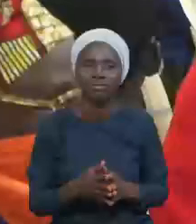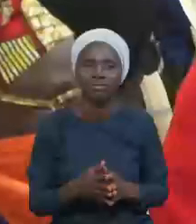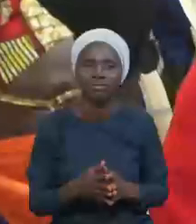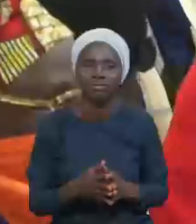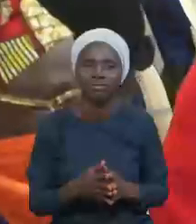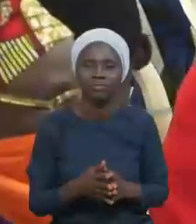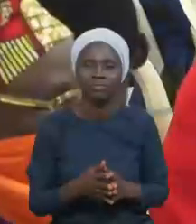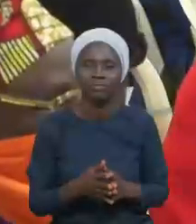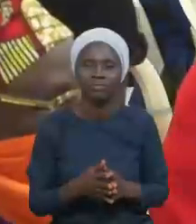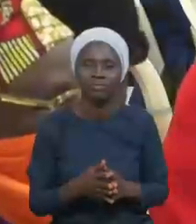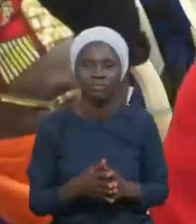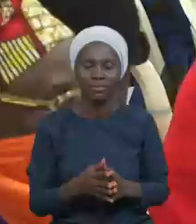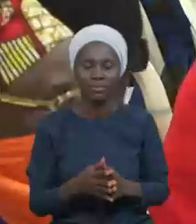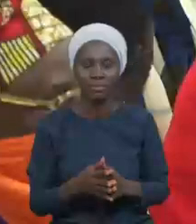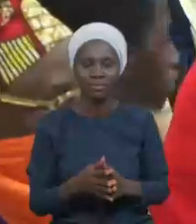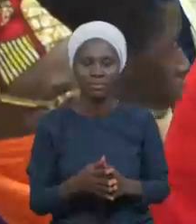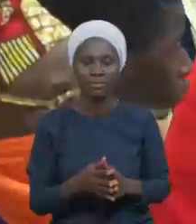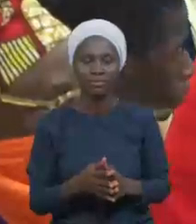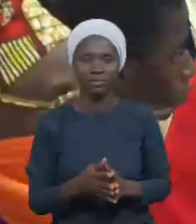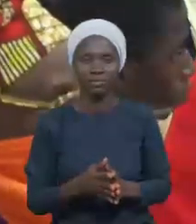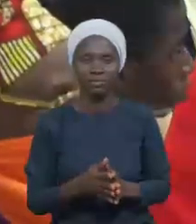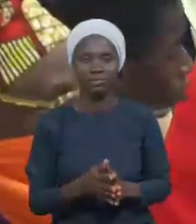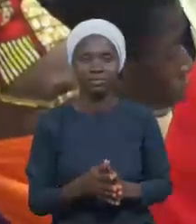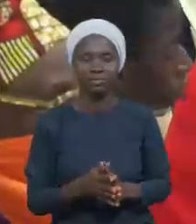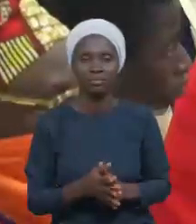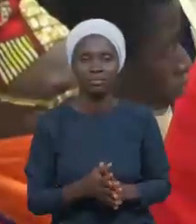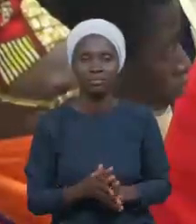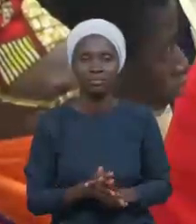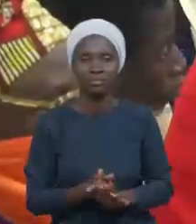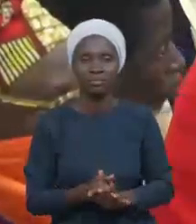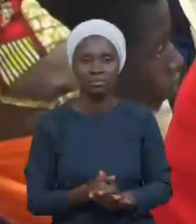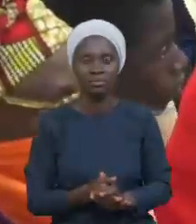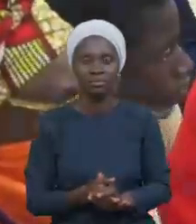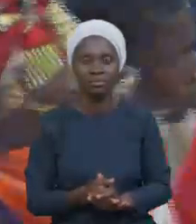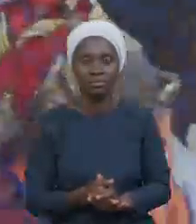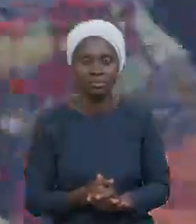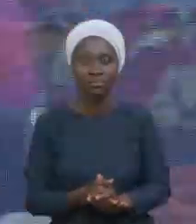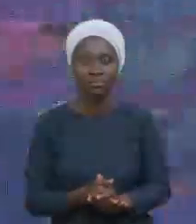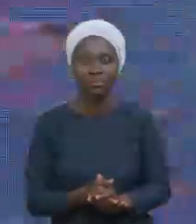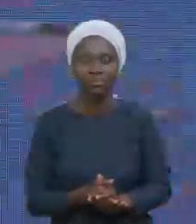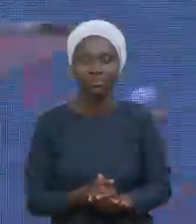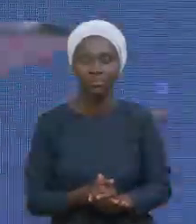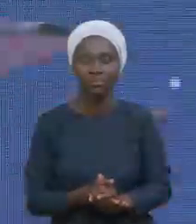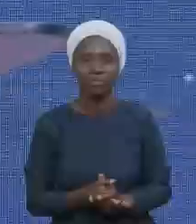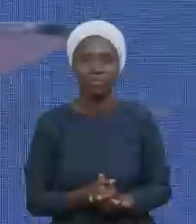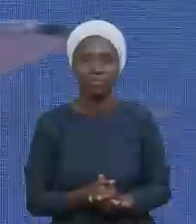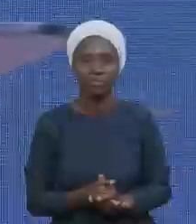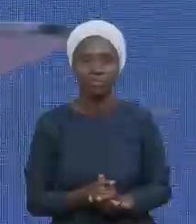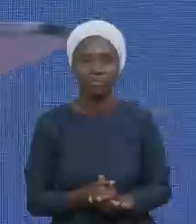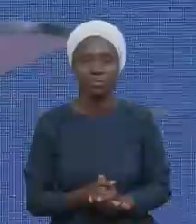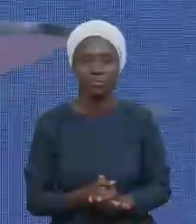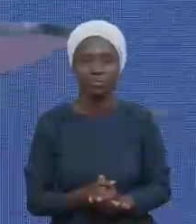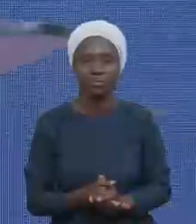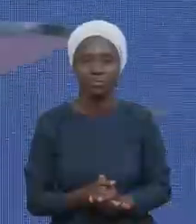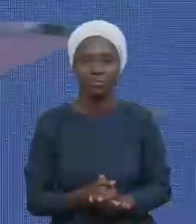miraculous prayer for tonight. You that is not really having time today